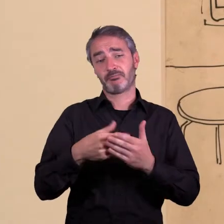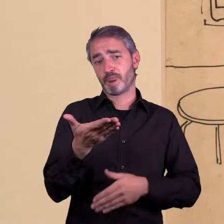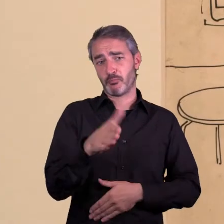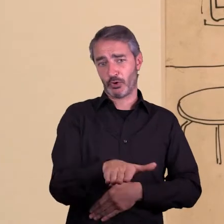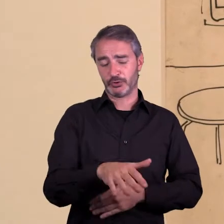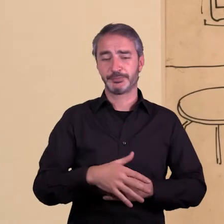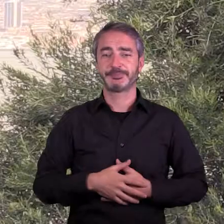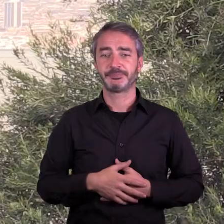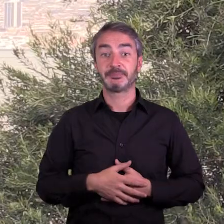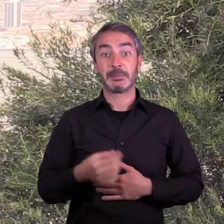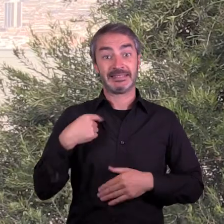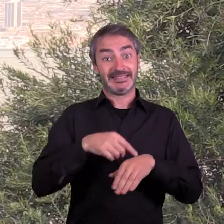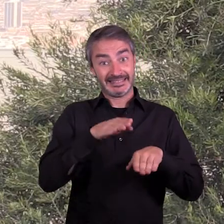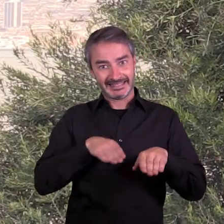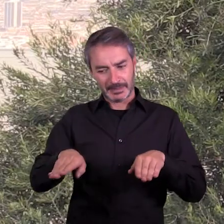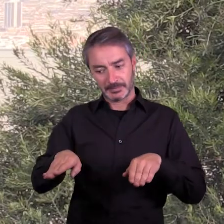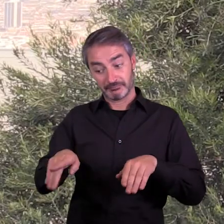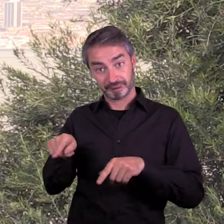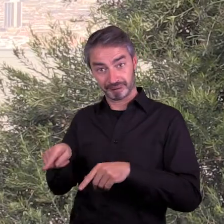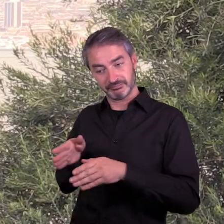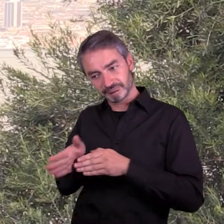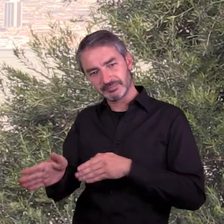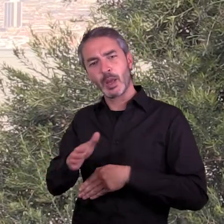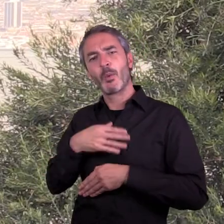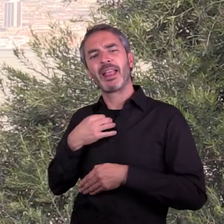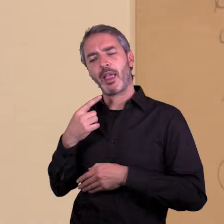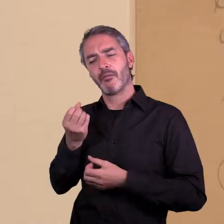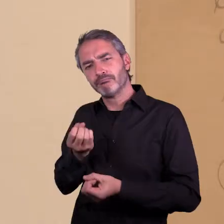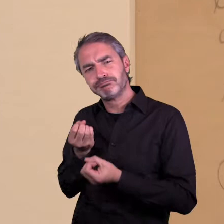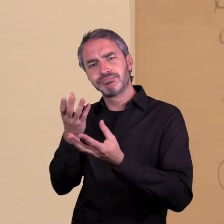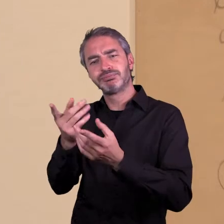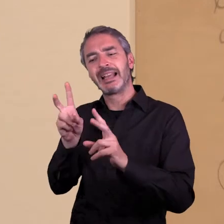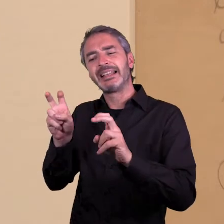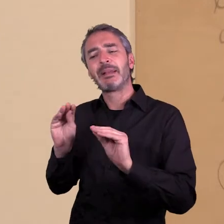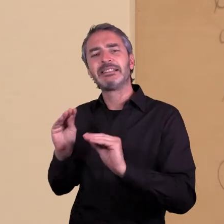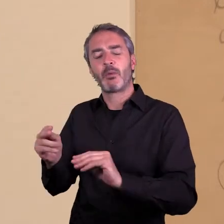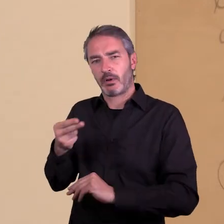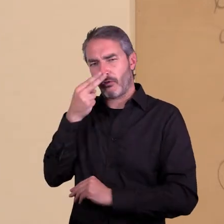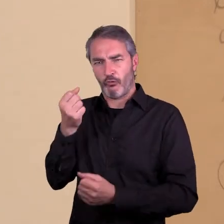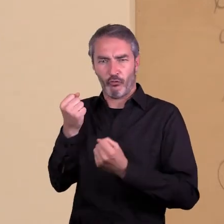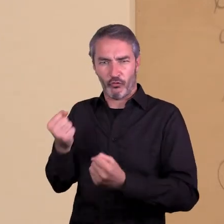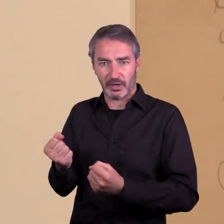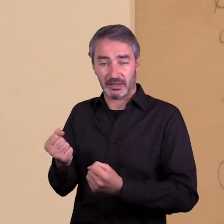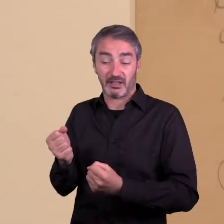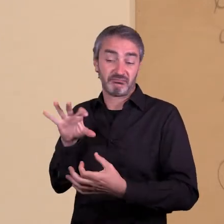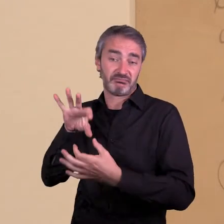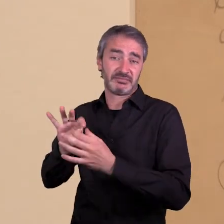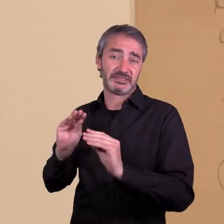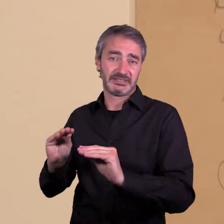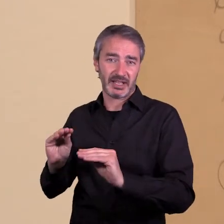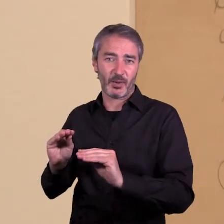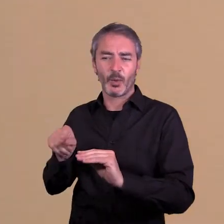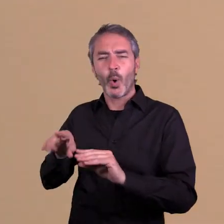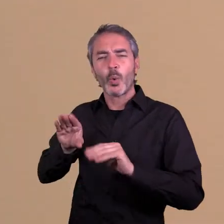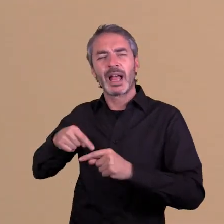the end of her life. At the same time, we would like to bring about some of the themes that interested her in her work and in